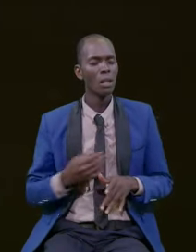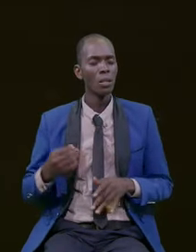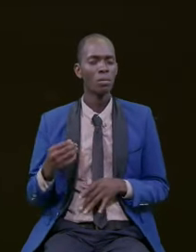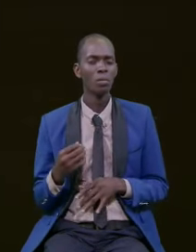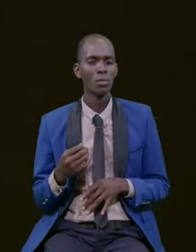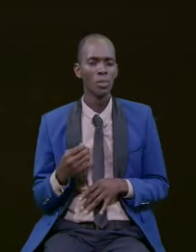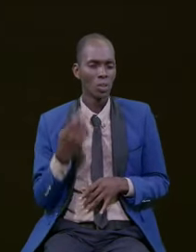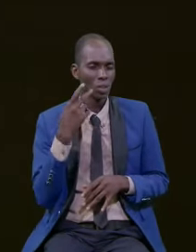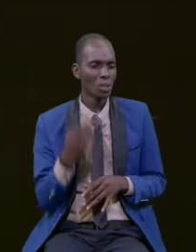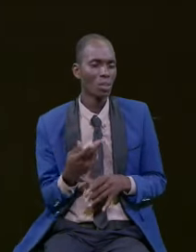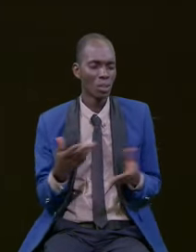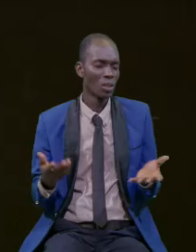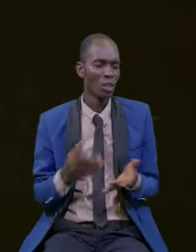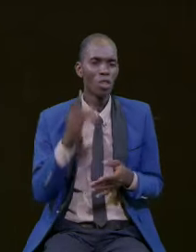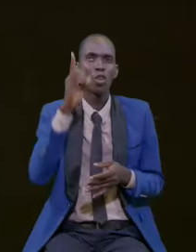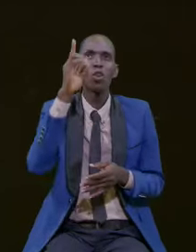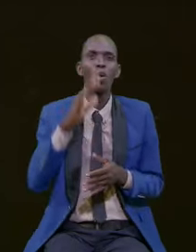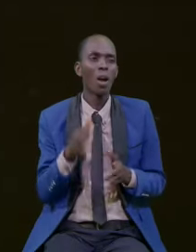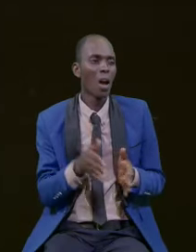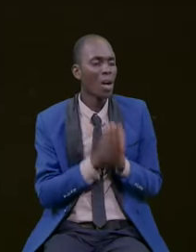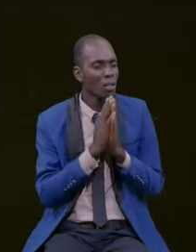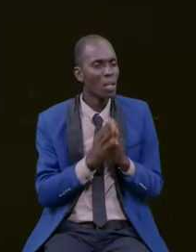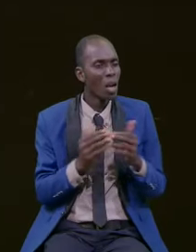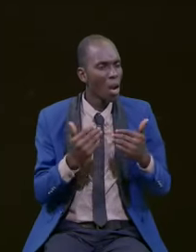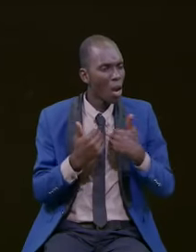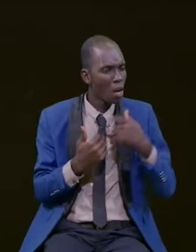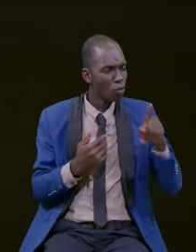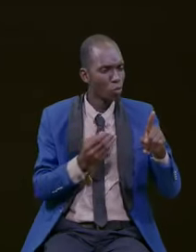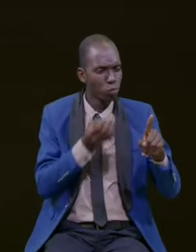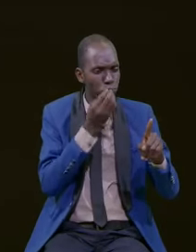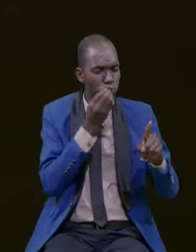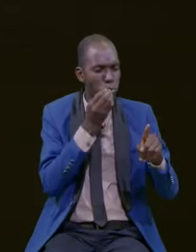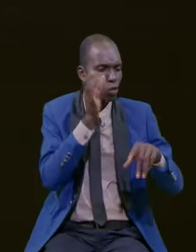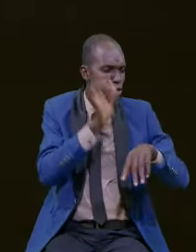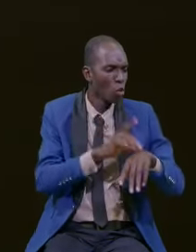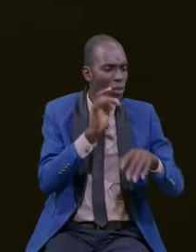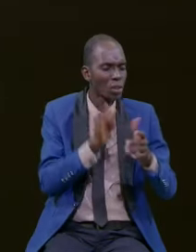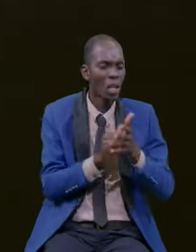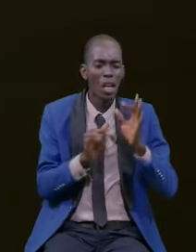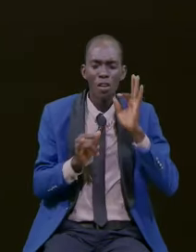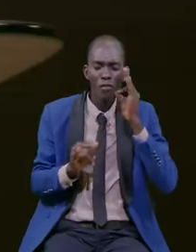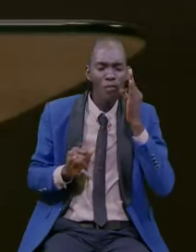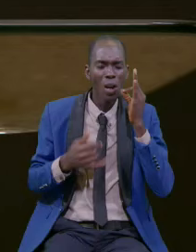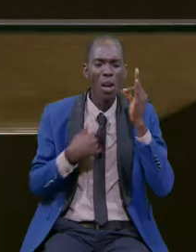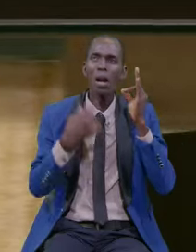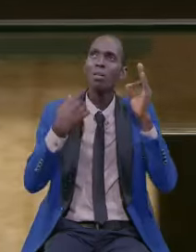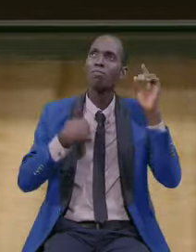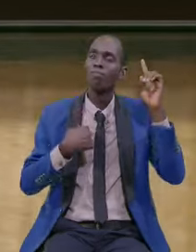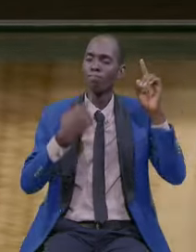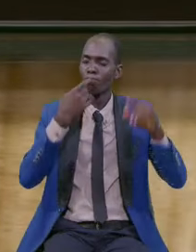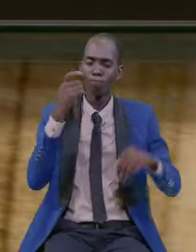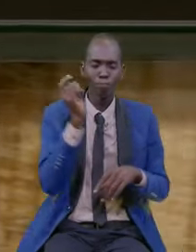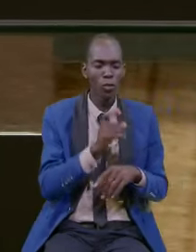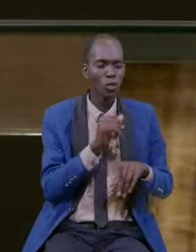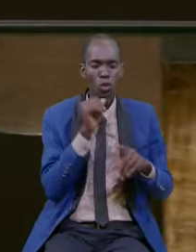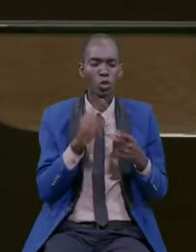fruit that I told you not to eat? Instead of saying,